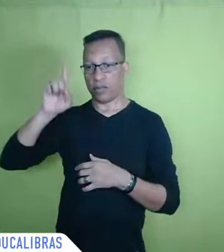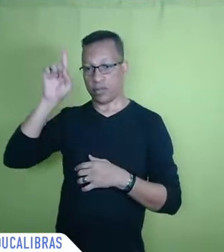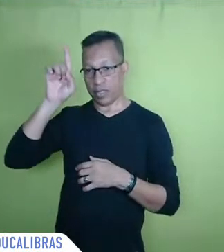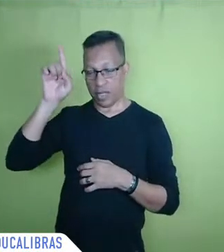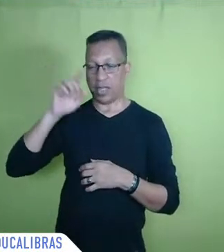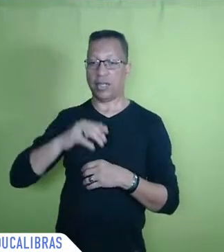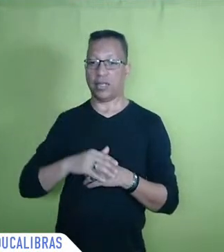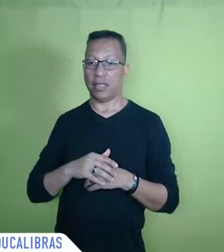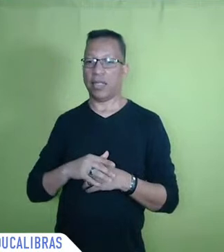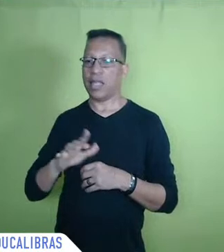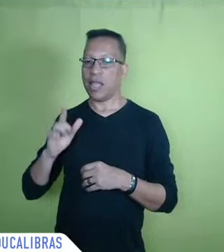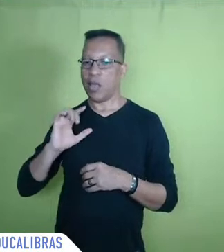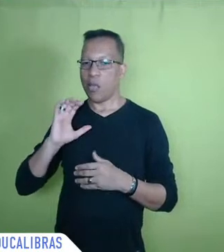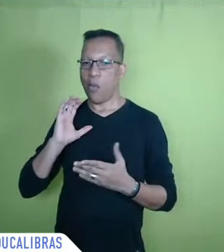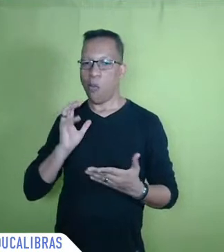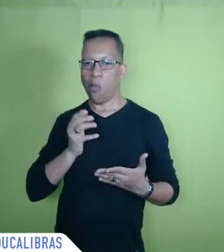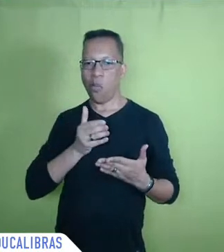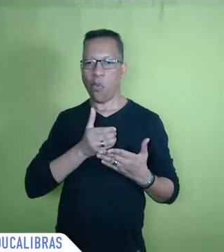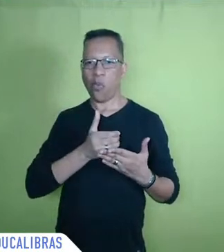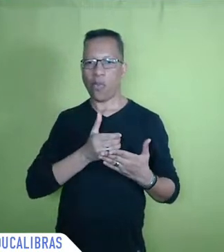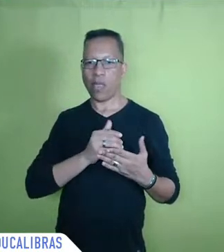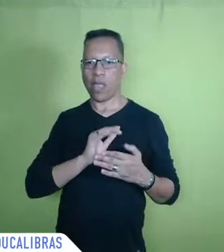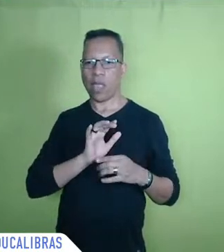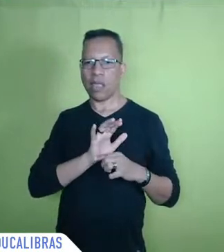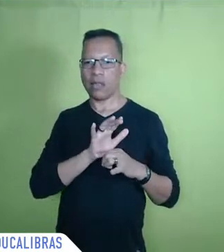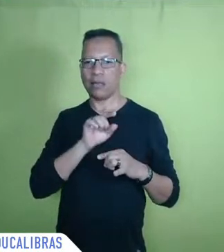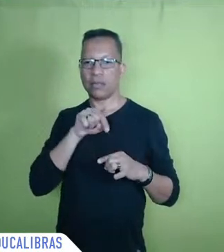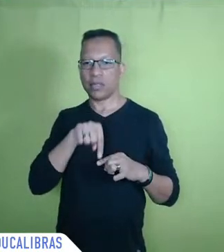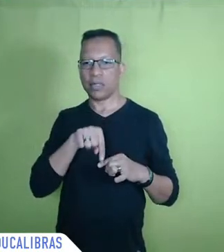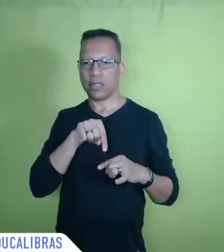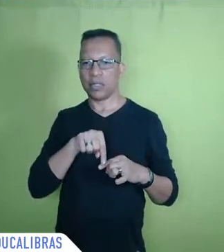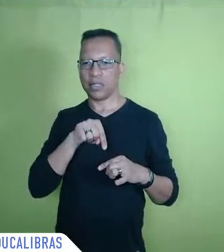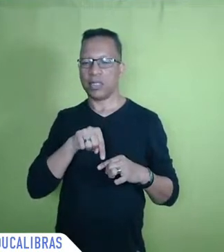earth. I would not bet